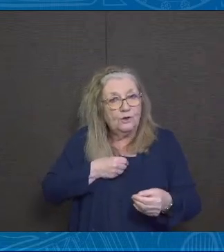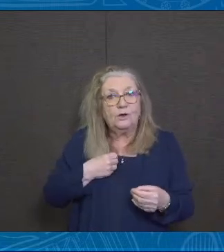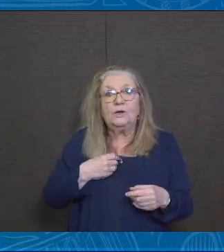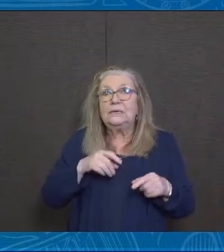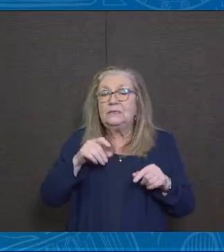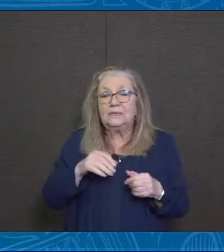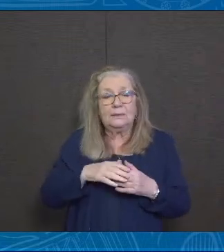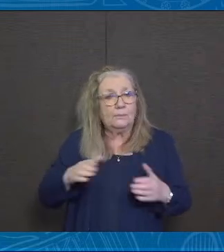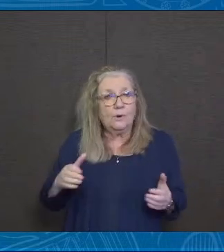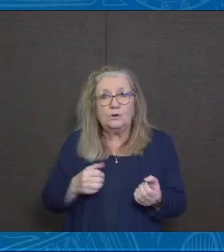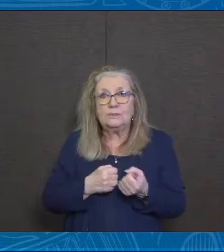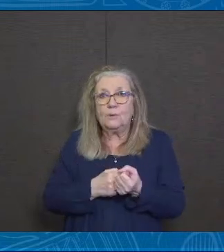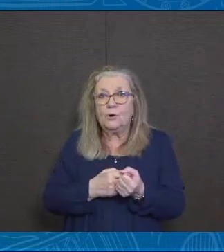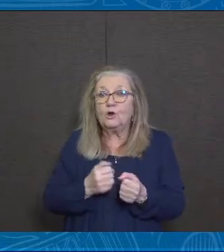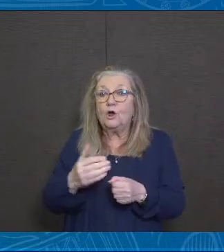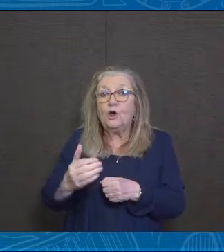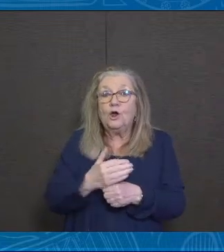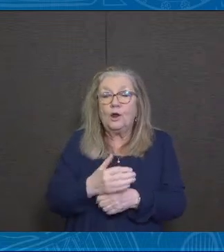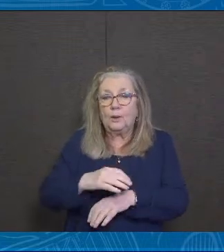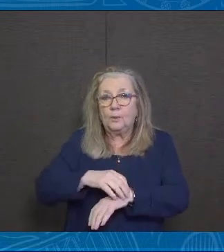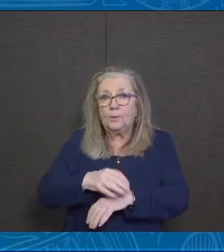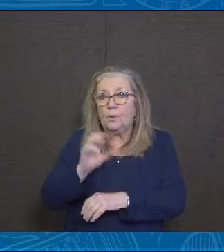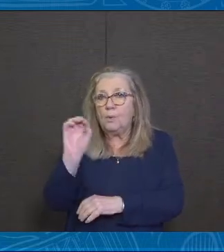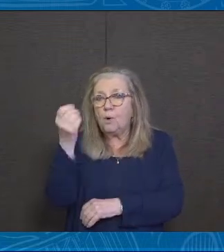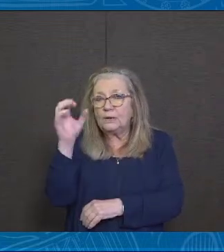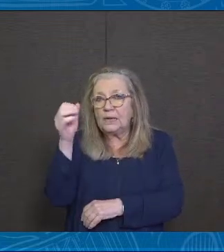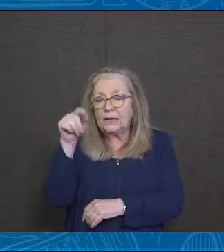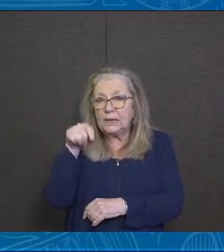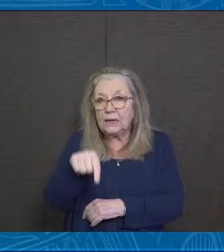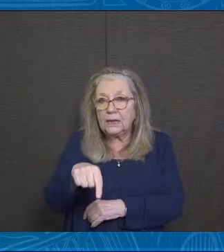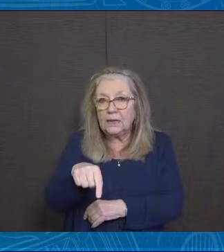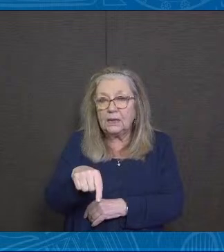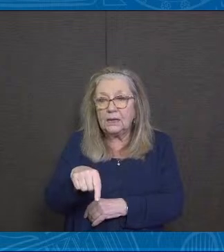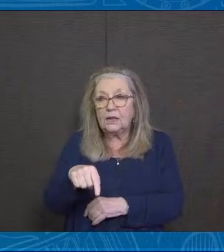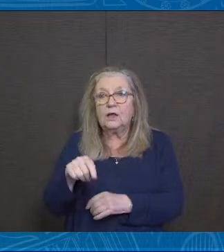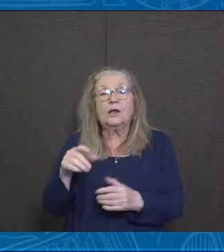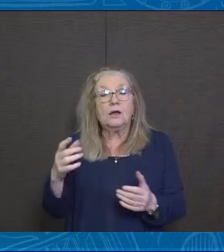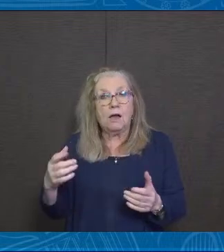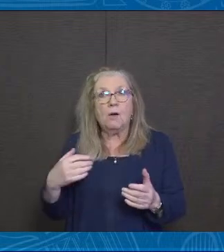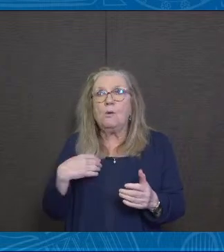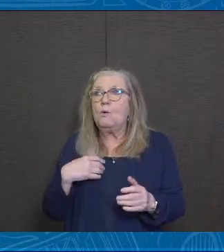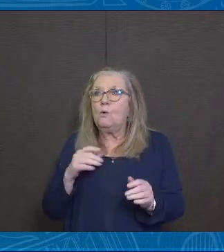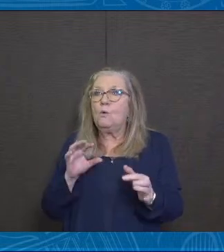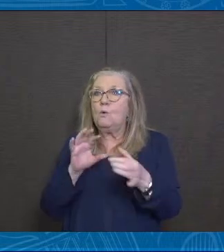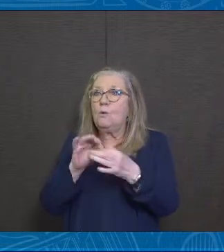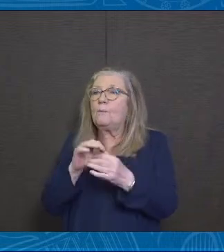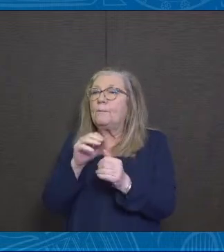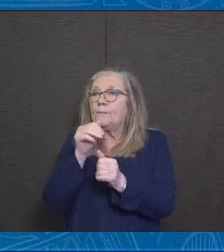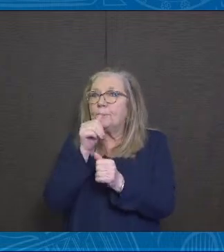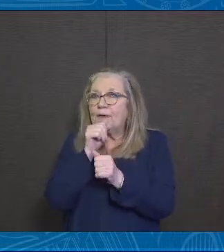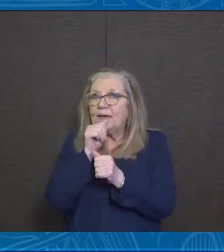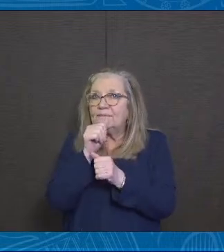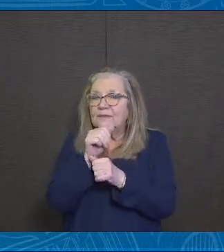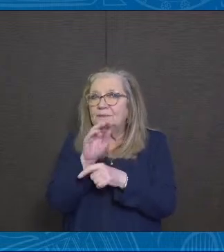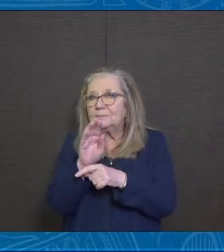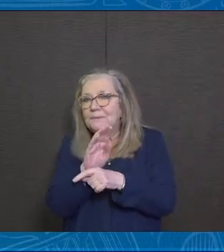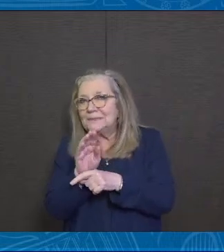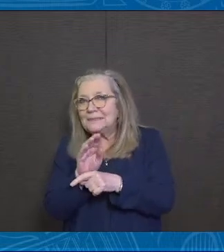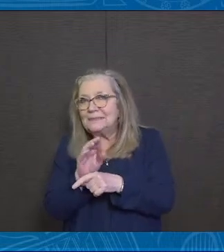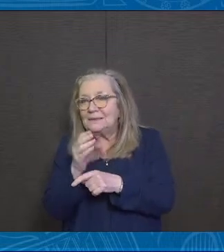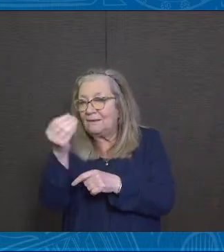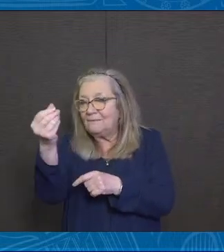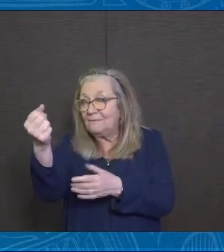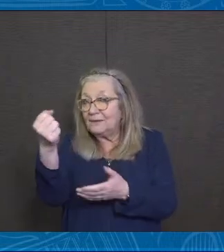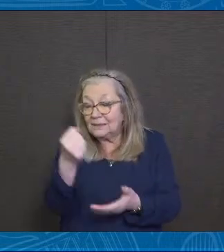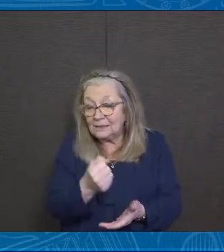systems. We also need partners to also assist with private sector financing for disaster